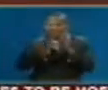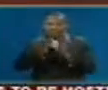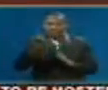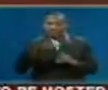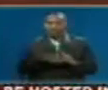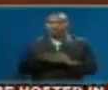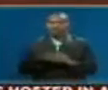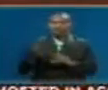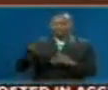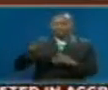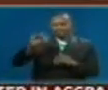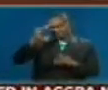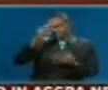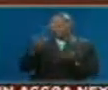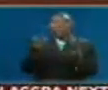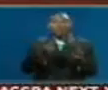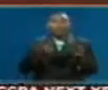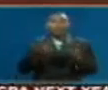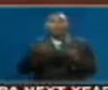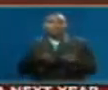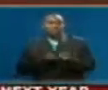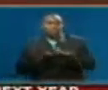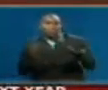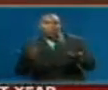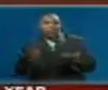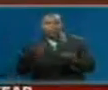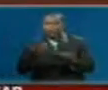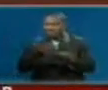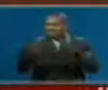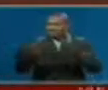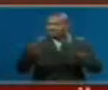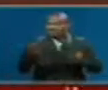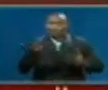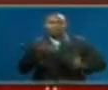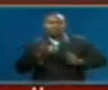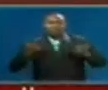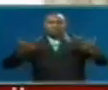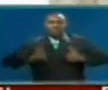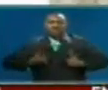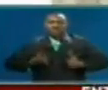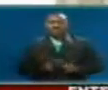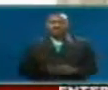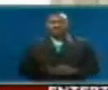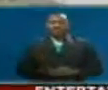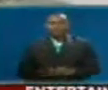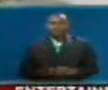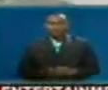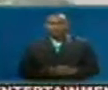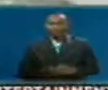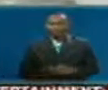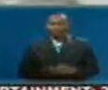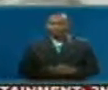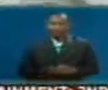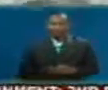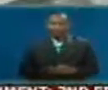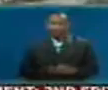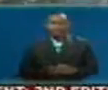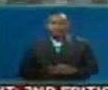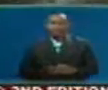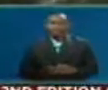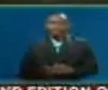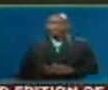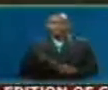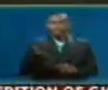the program, the ministry will produce military apparel and other basic military kits. The premises of the